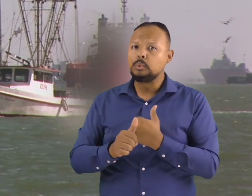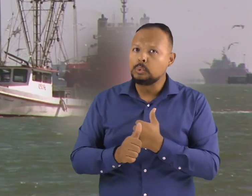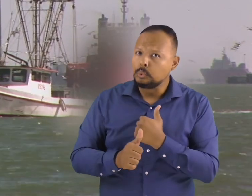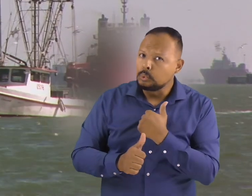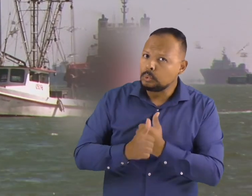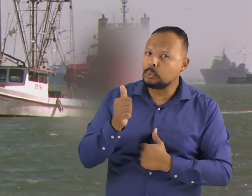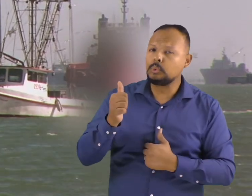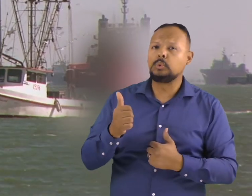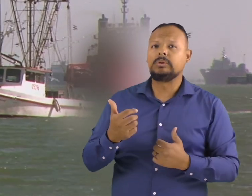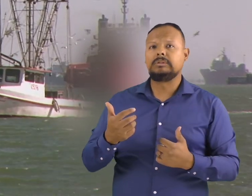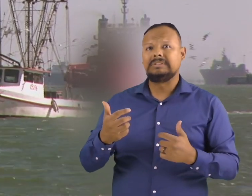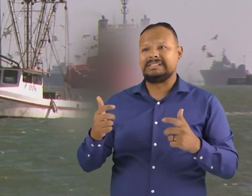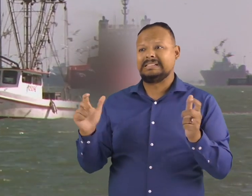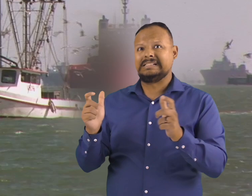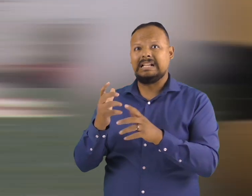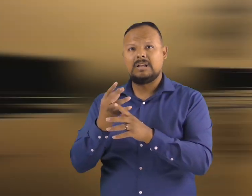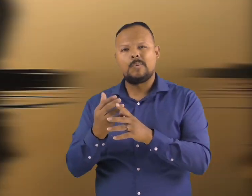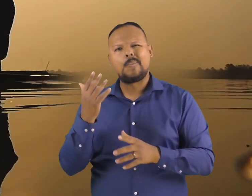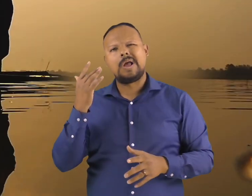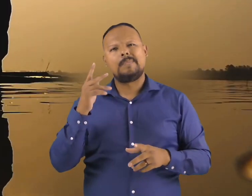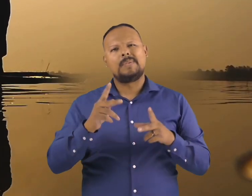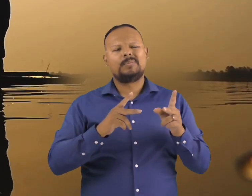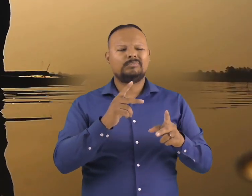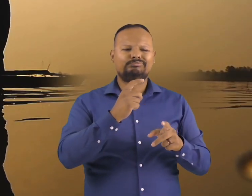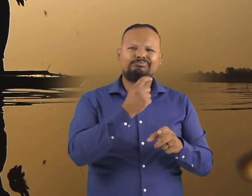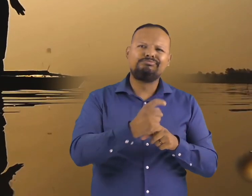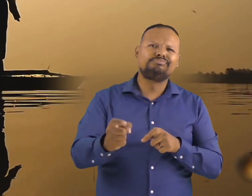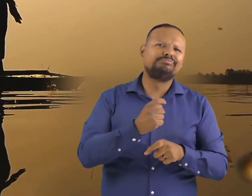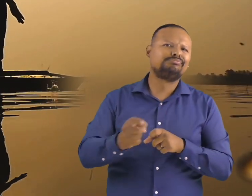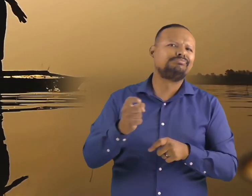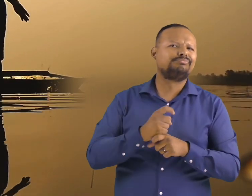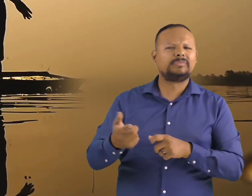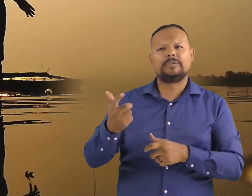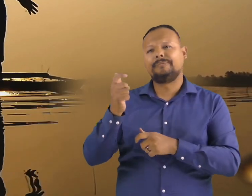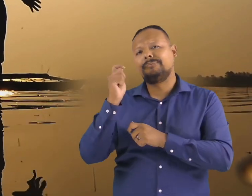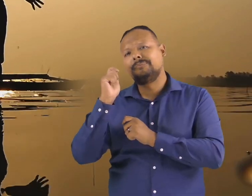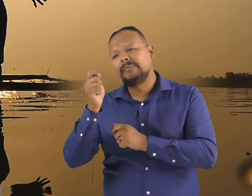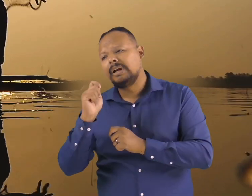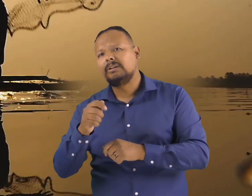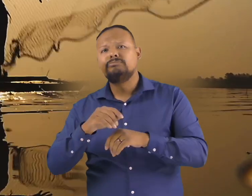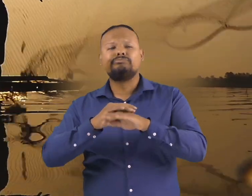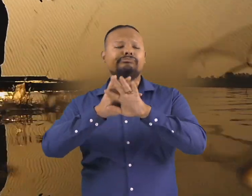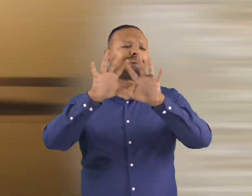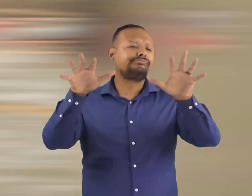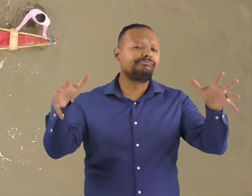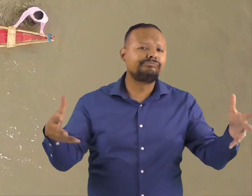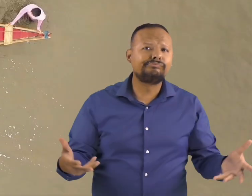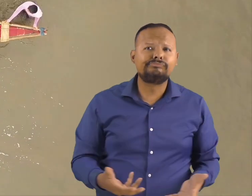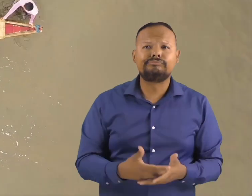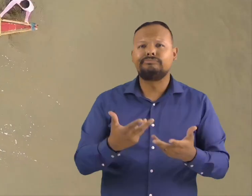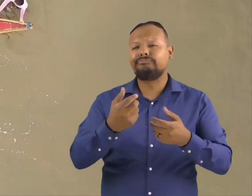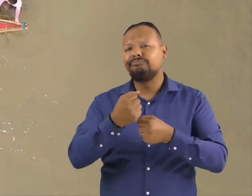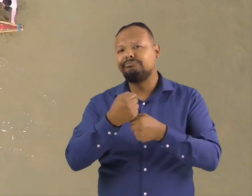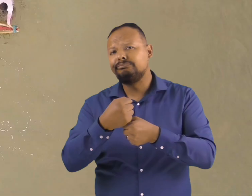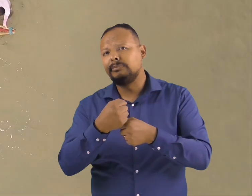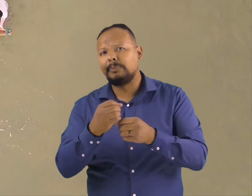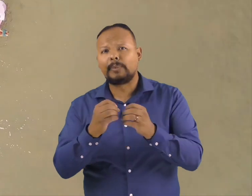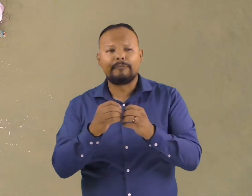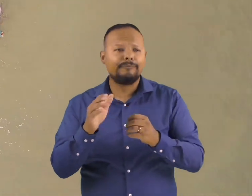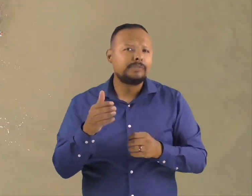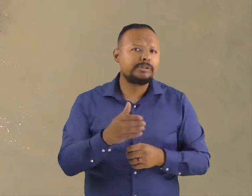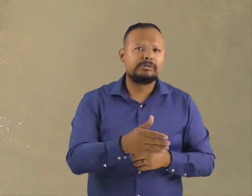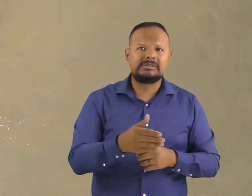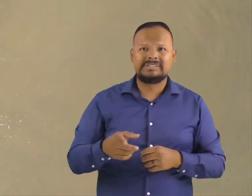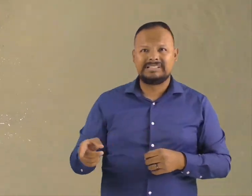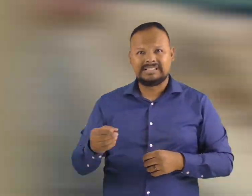primarily because of humans. Fishing techniques have allowed people to catch more fish, removing the dolphin's